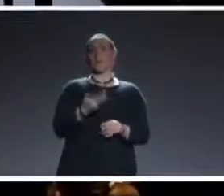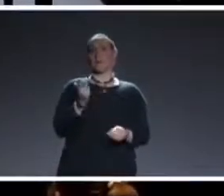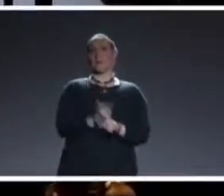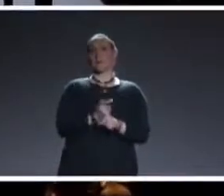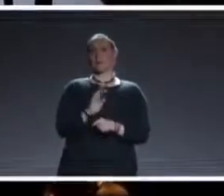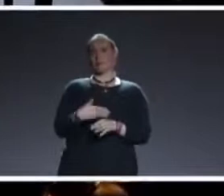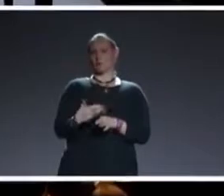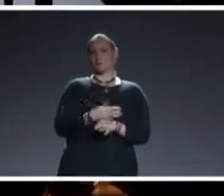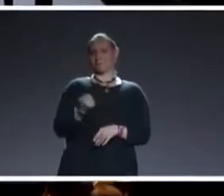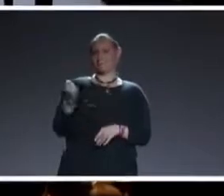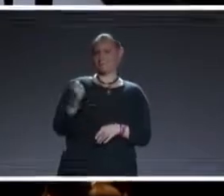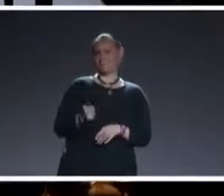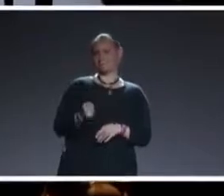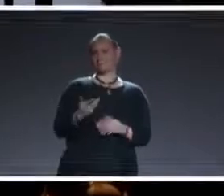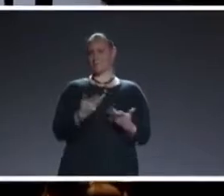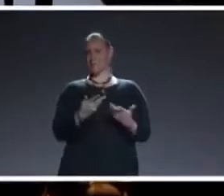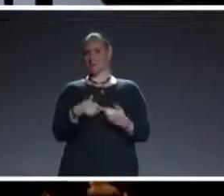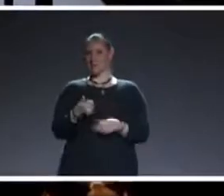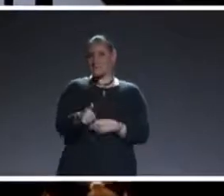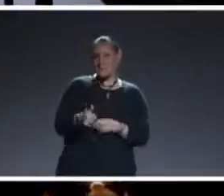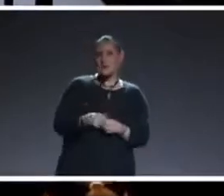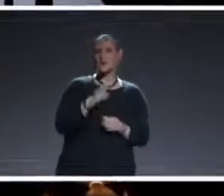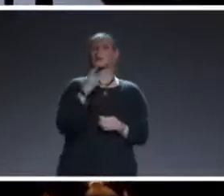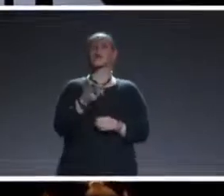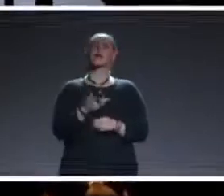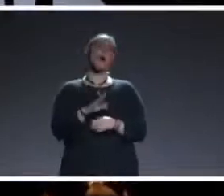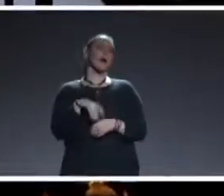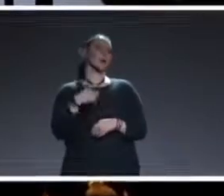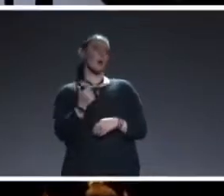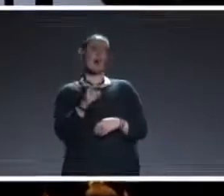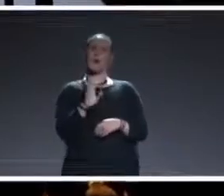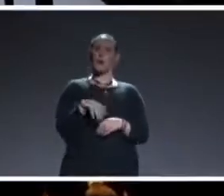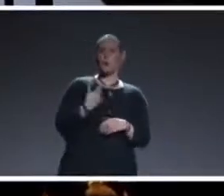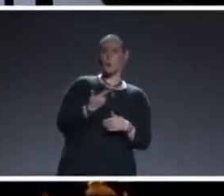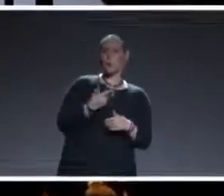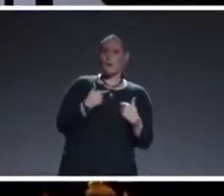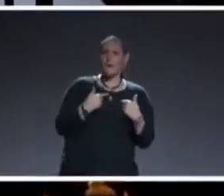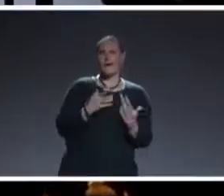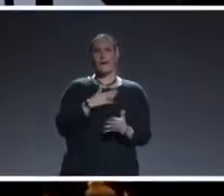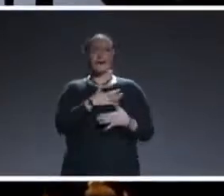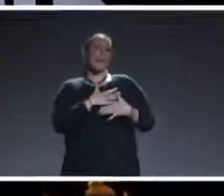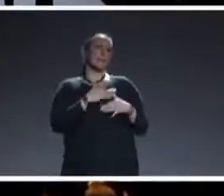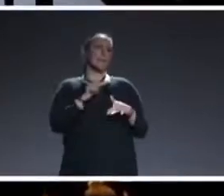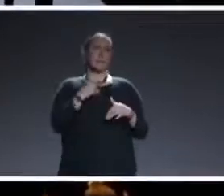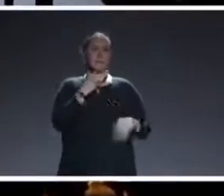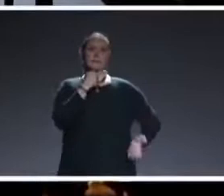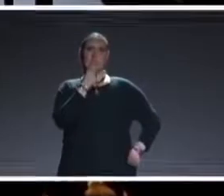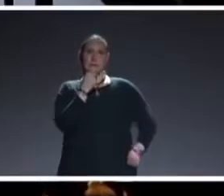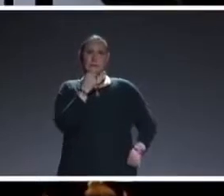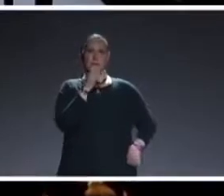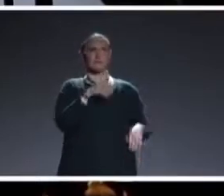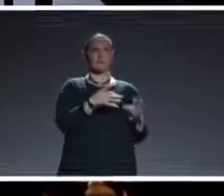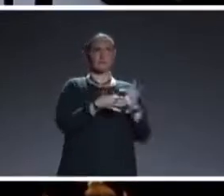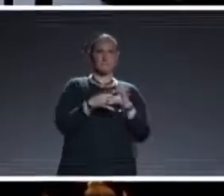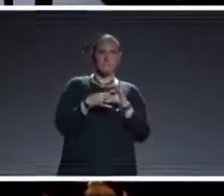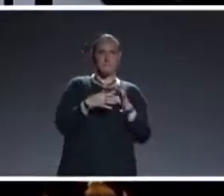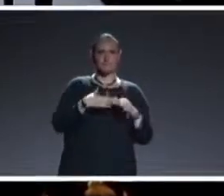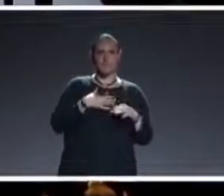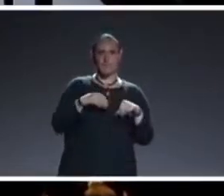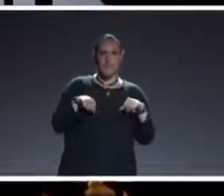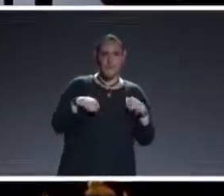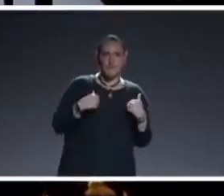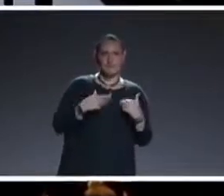elegant, Matrix, so elegant, I love it. But it was so comforting, and they were back in my life. And then